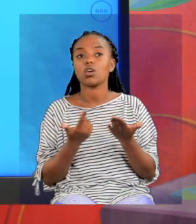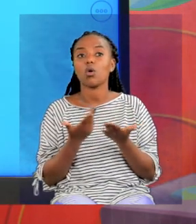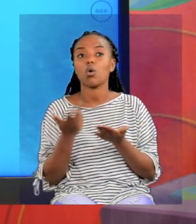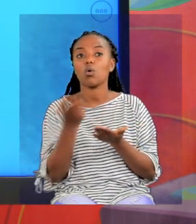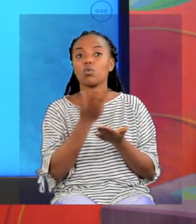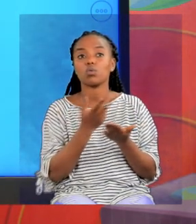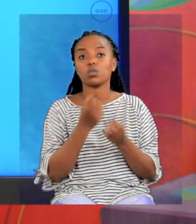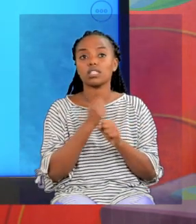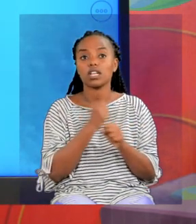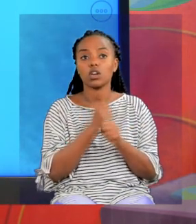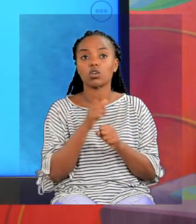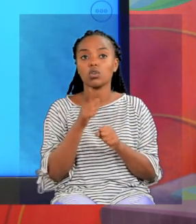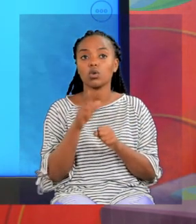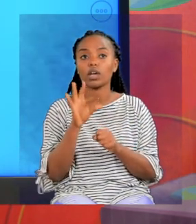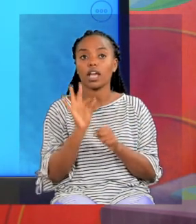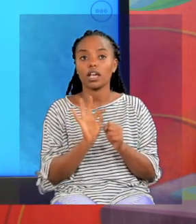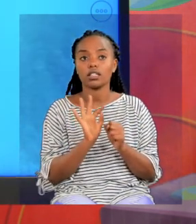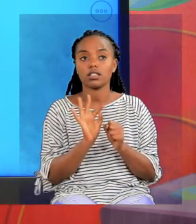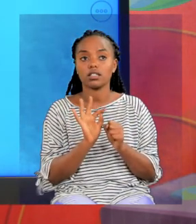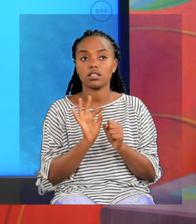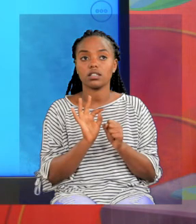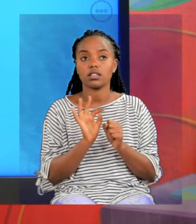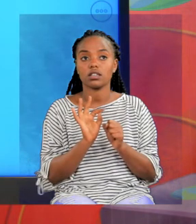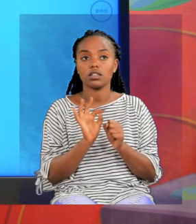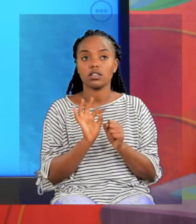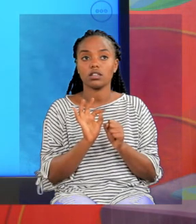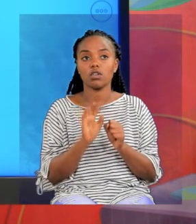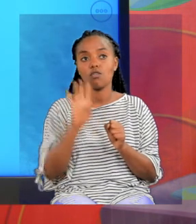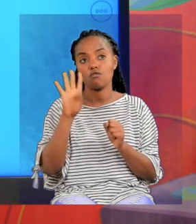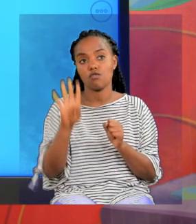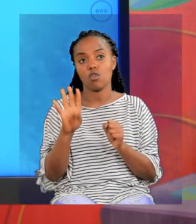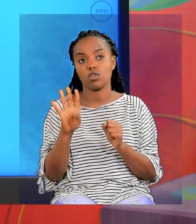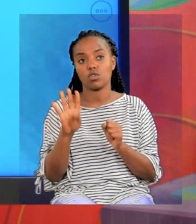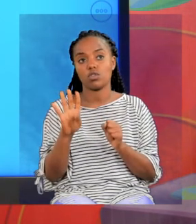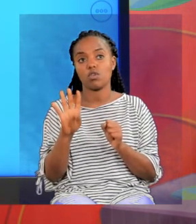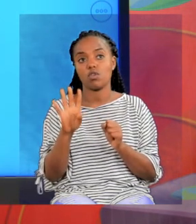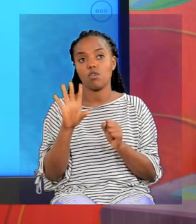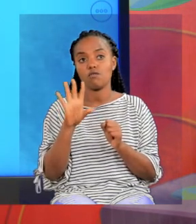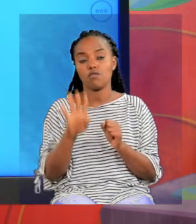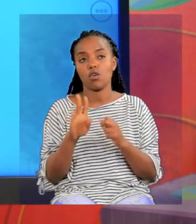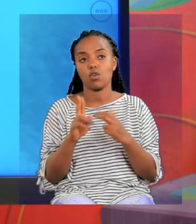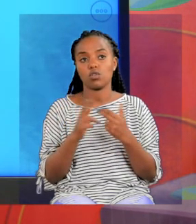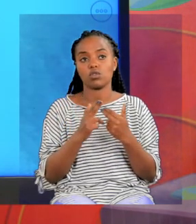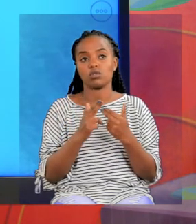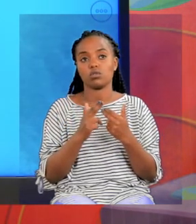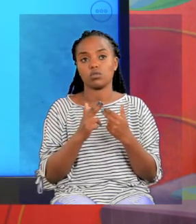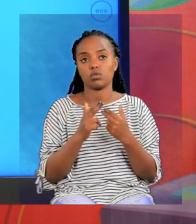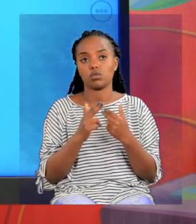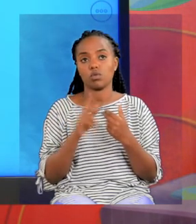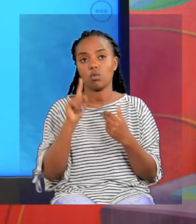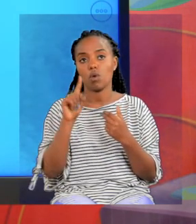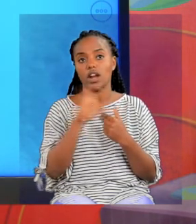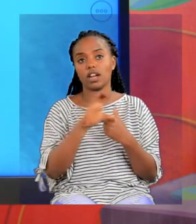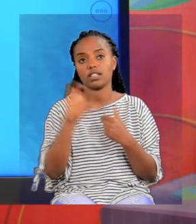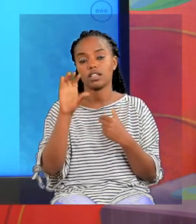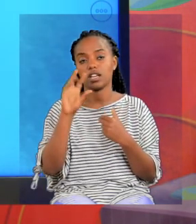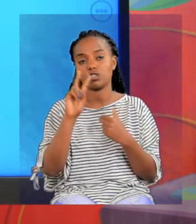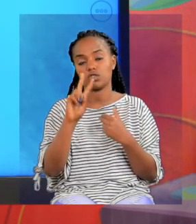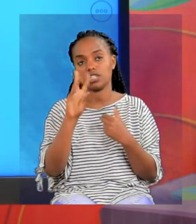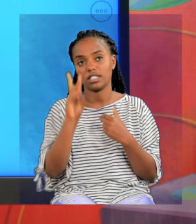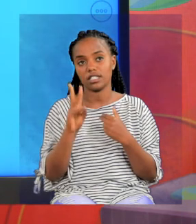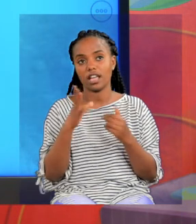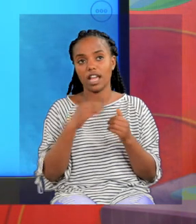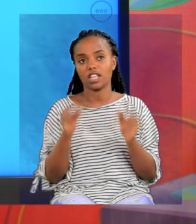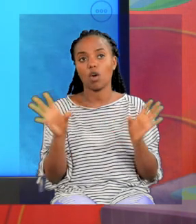validate this result, you'll have this one is 4, combination of 9 to 4 is this, 106. And